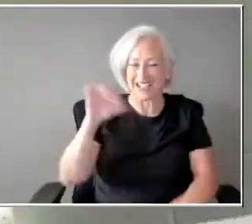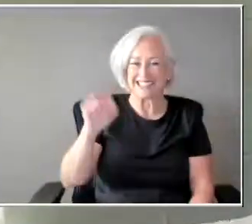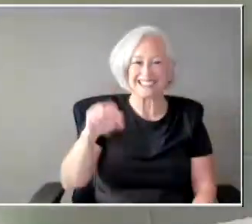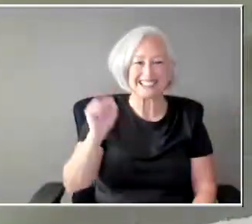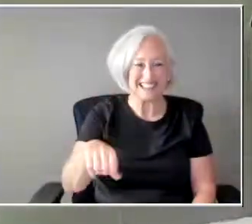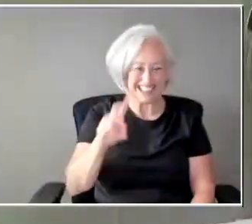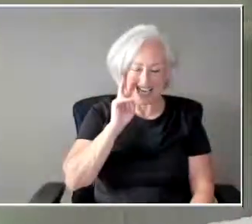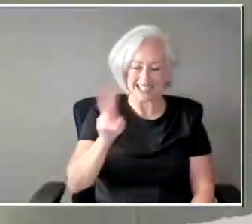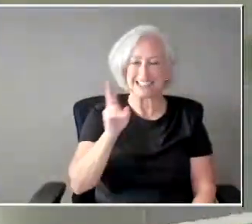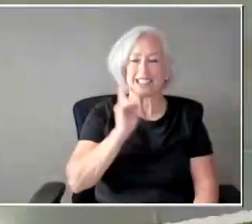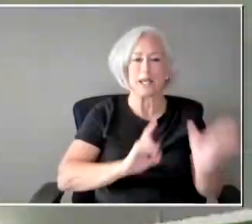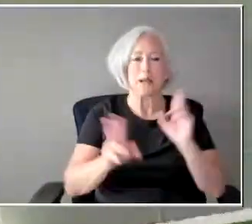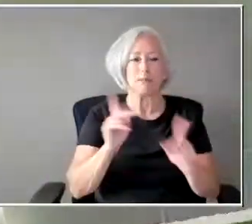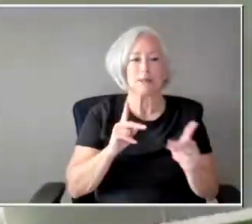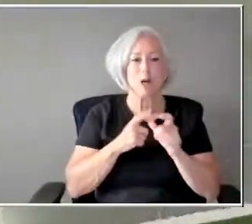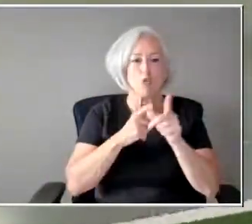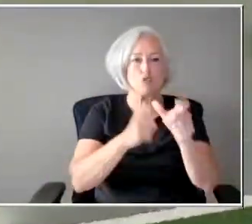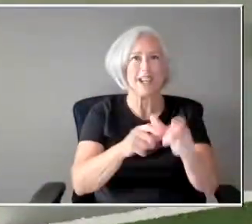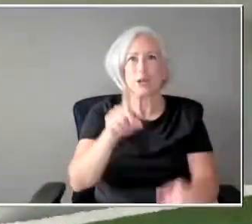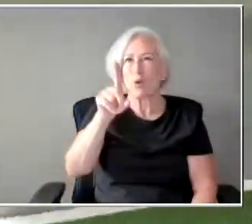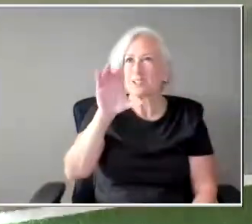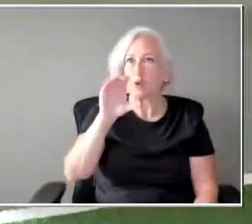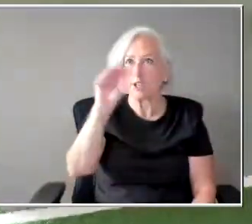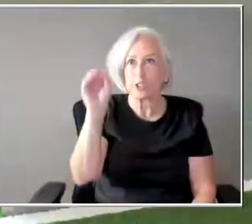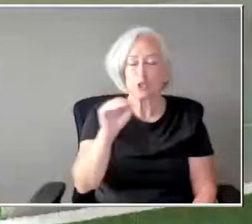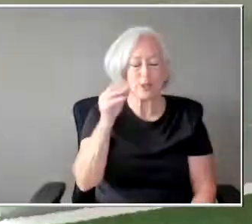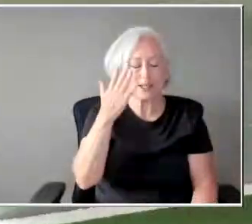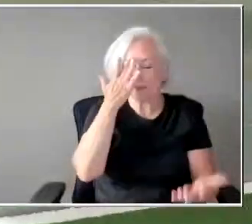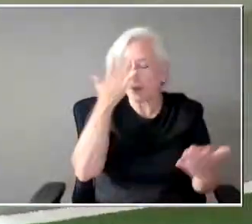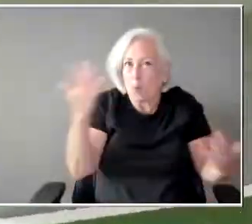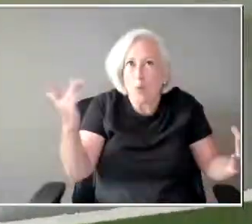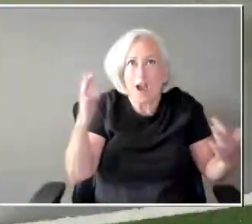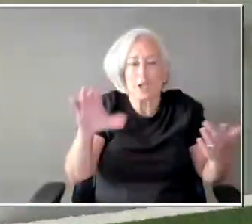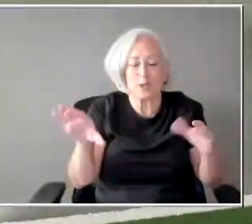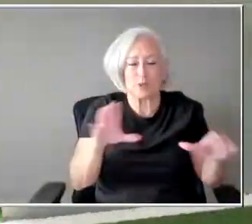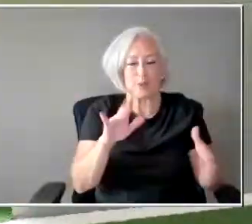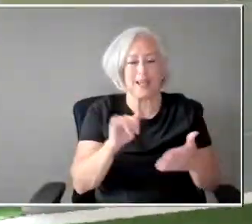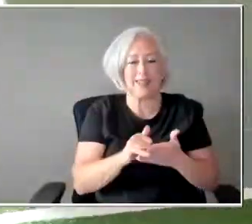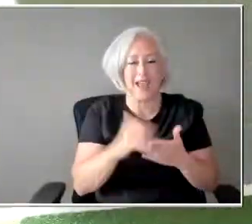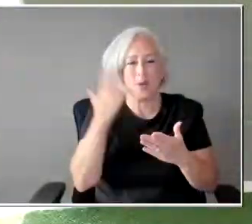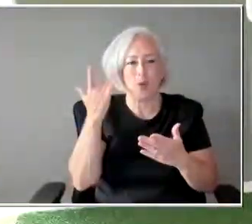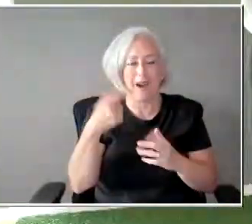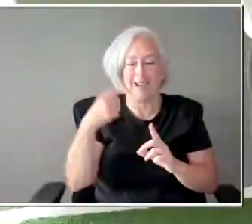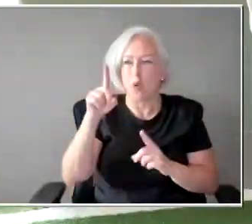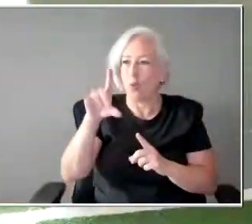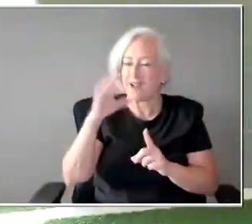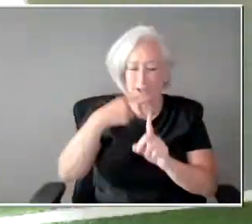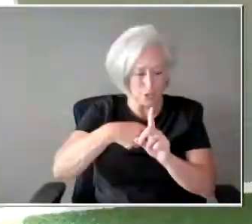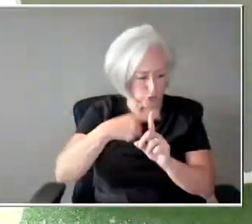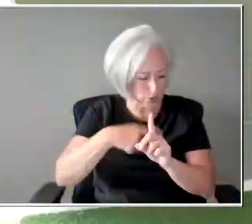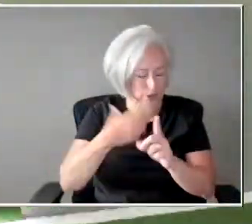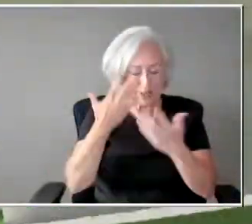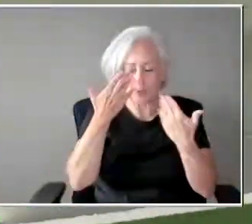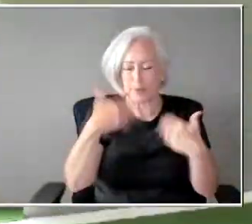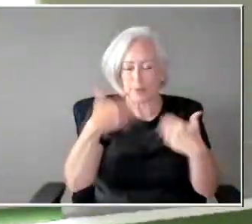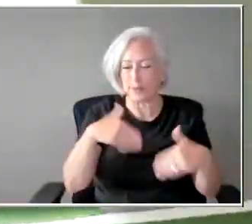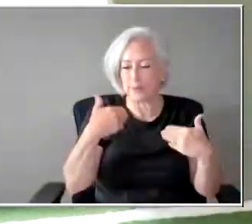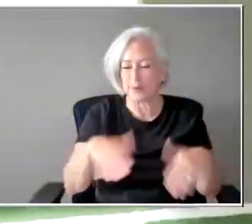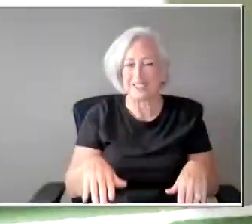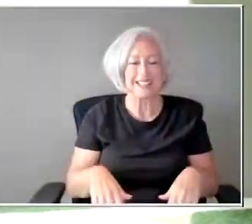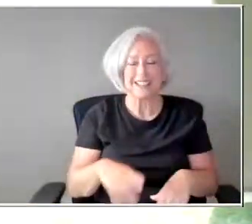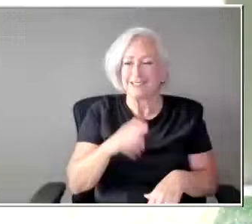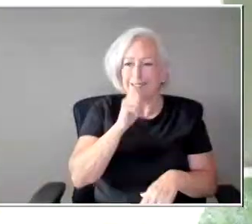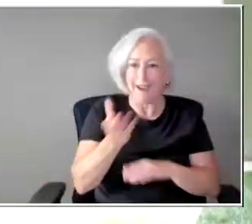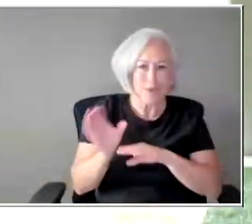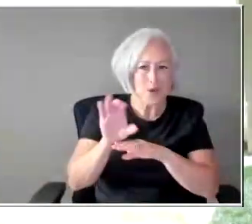100 degrees. I'm like, why are you doing that? You don't have to run, you know that, right? No one's making you do that. No one's making you do that. Okay,